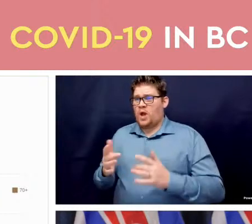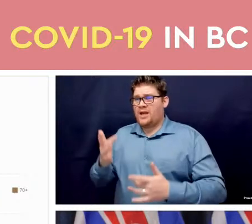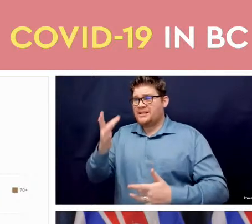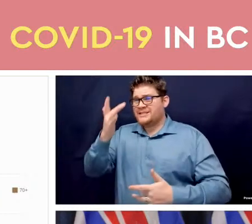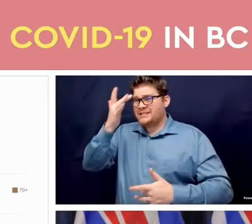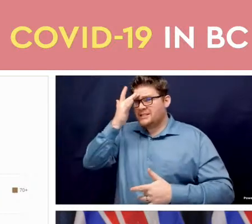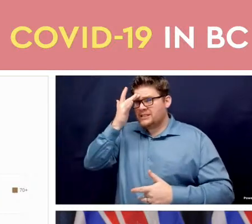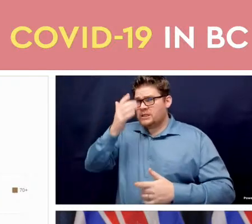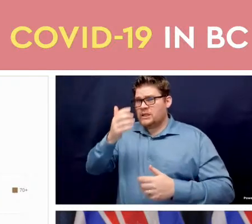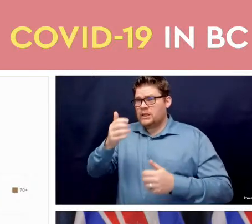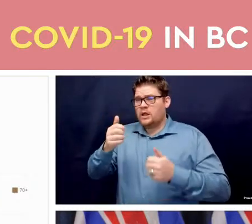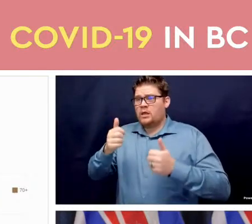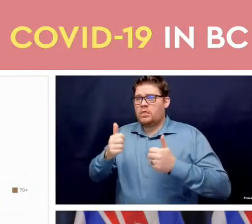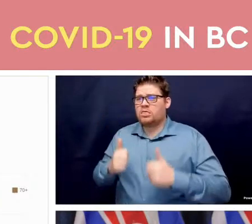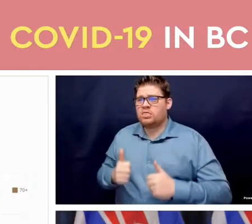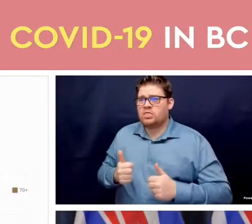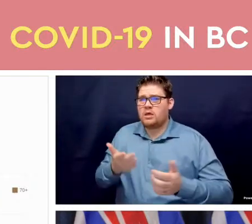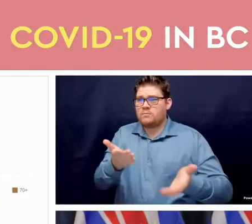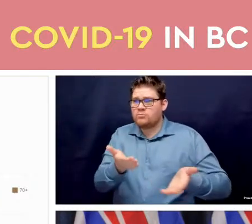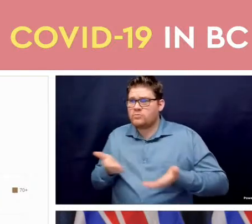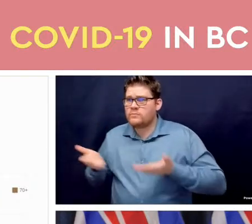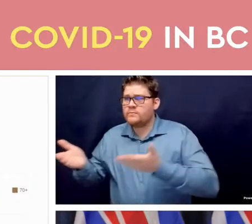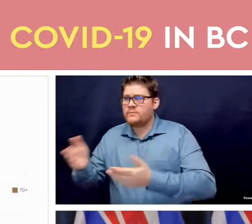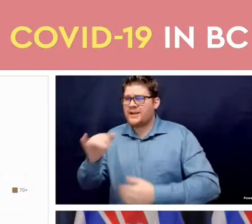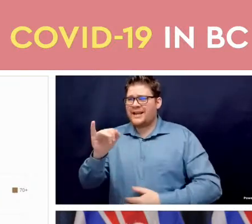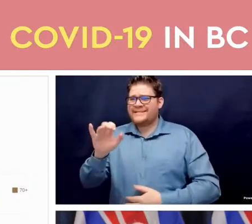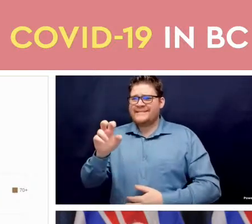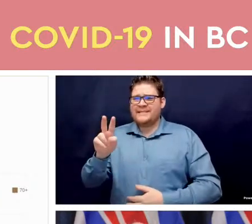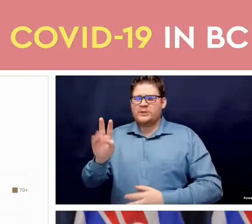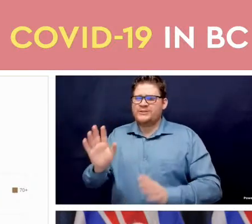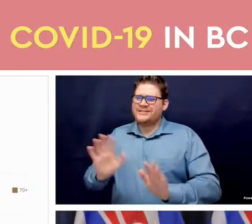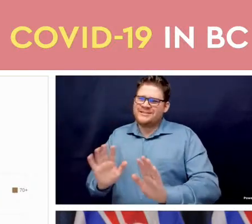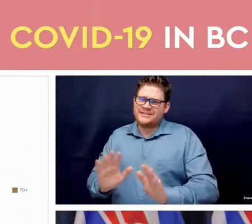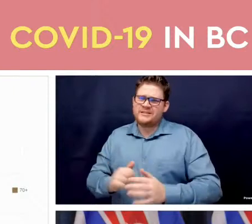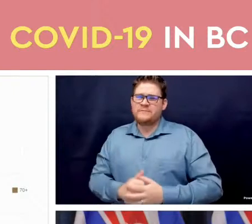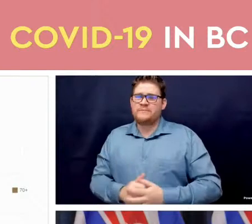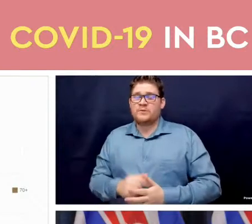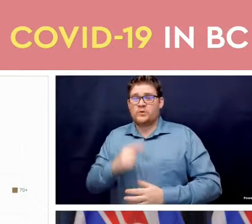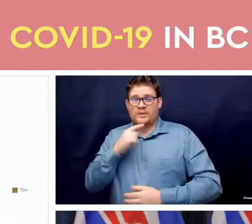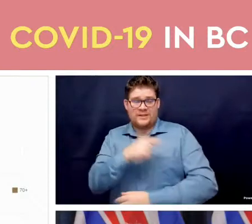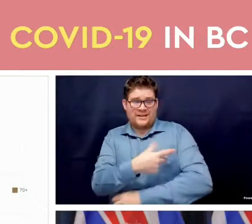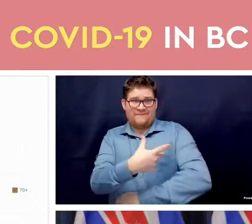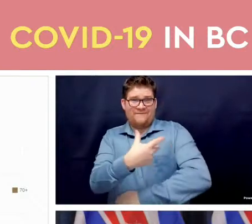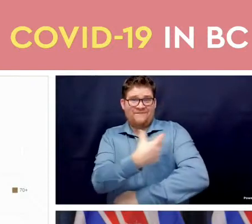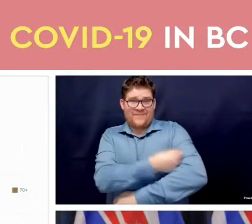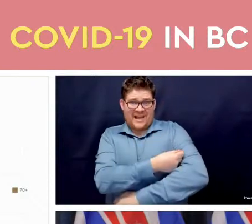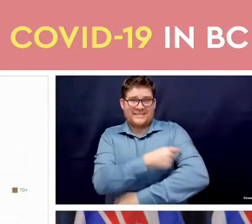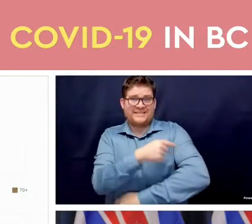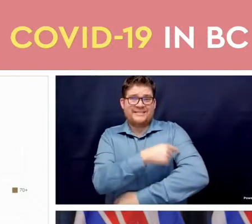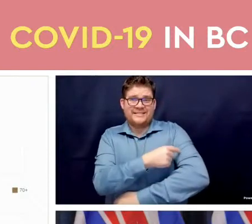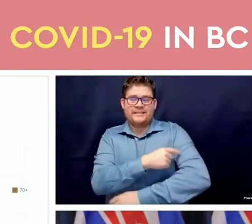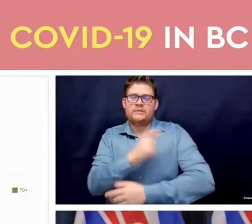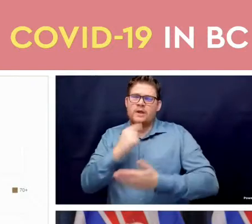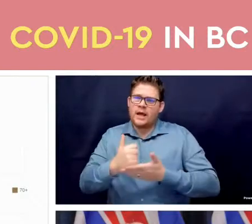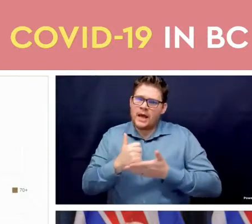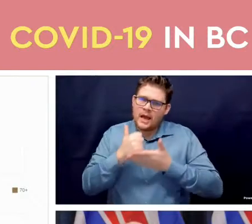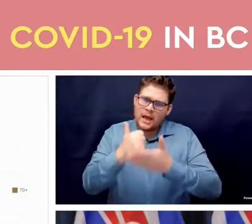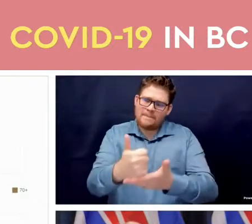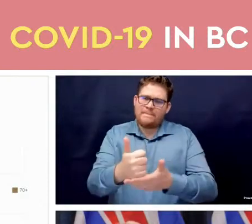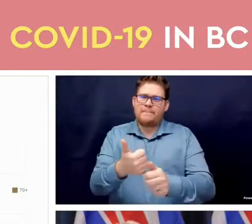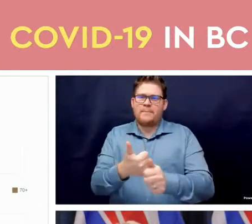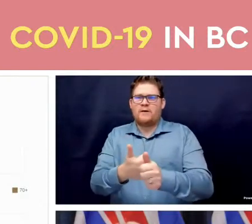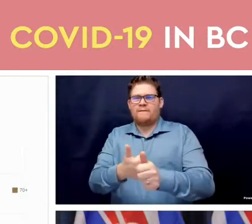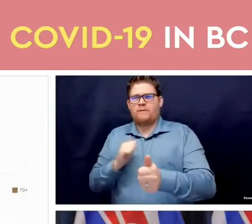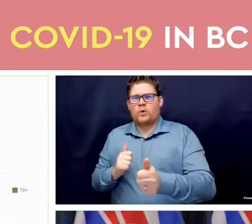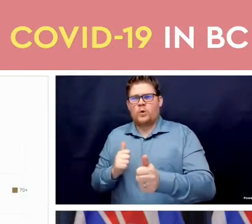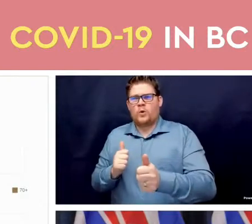people is highly protective of keeping you out of the ICU and critical care in our hospitals. So yes, we're seeing an